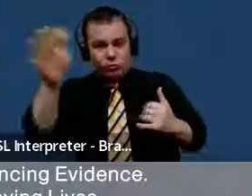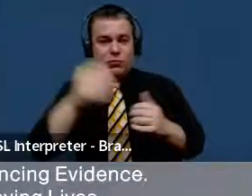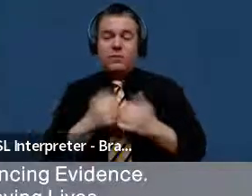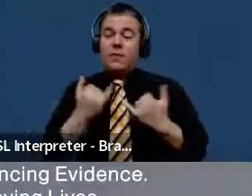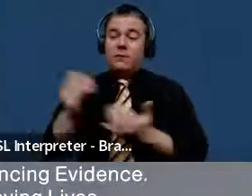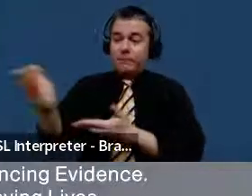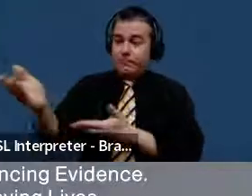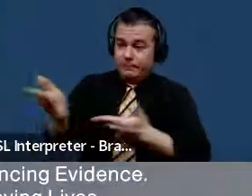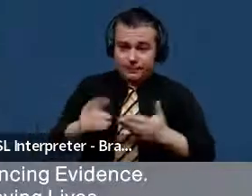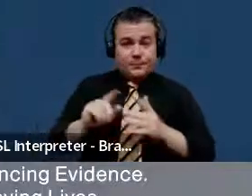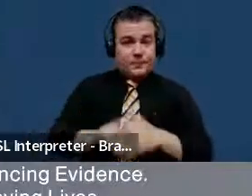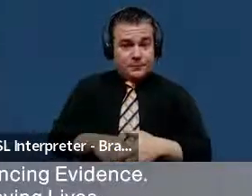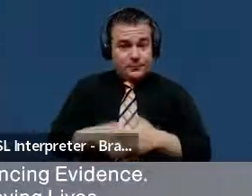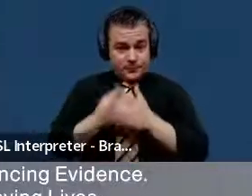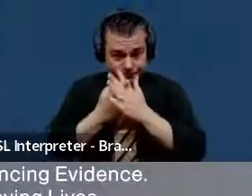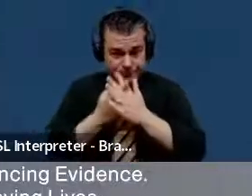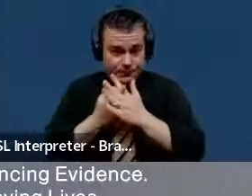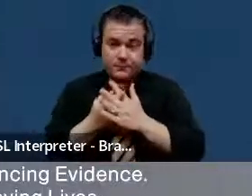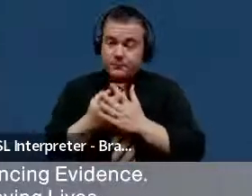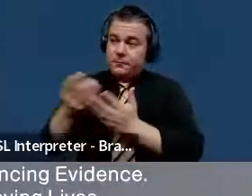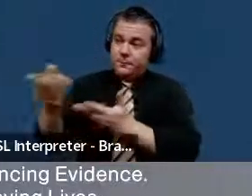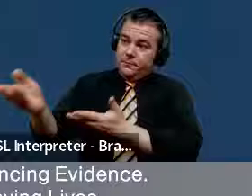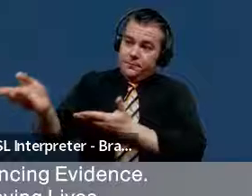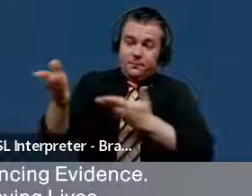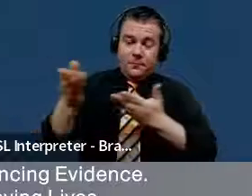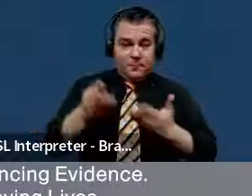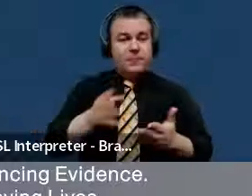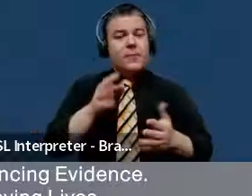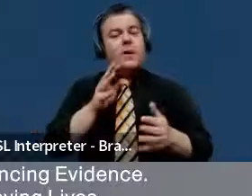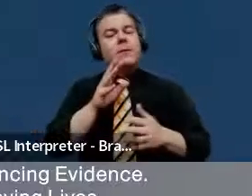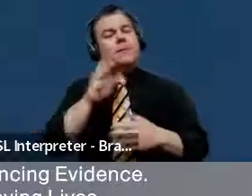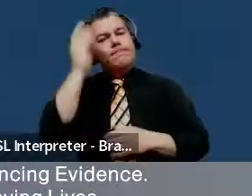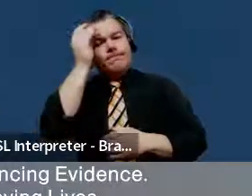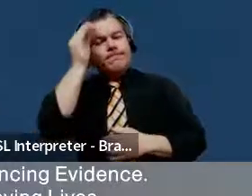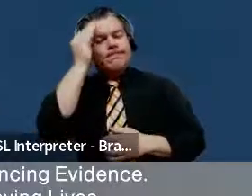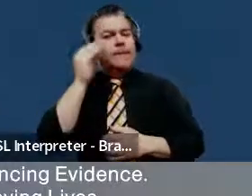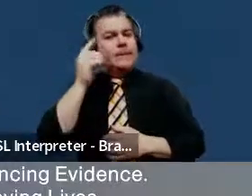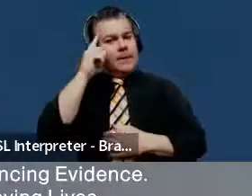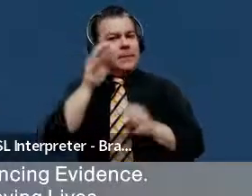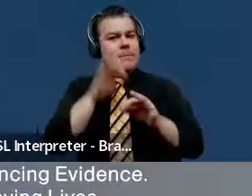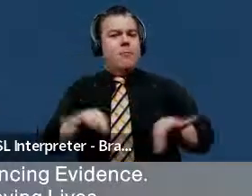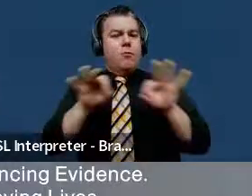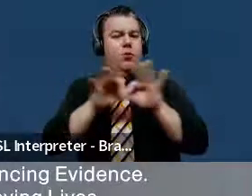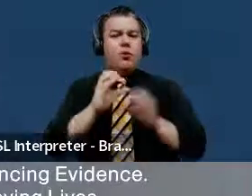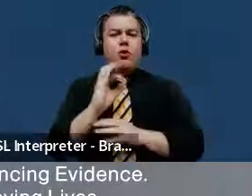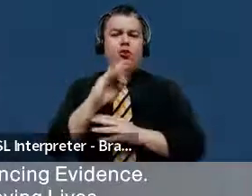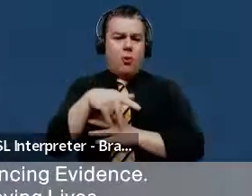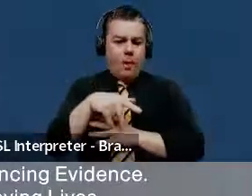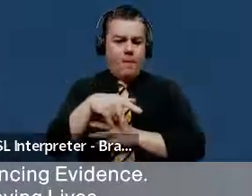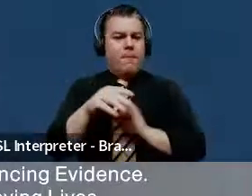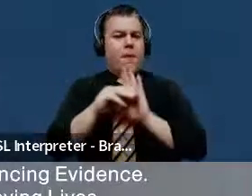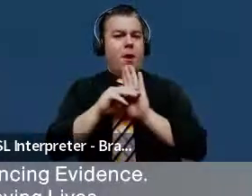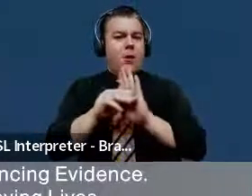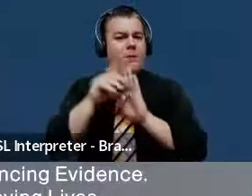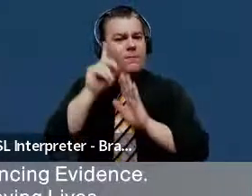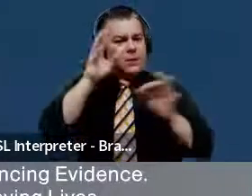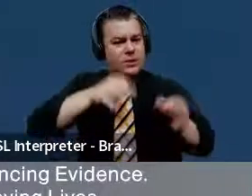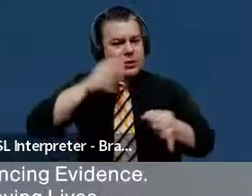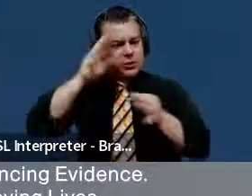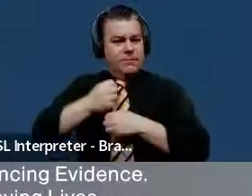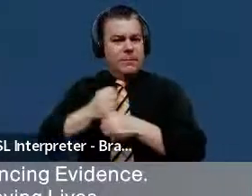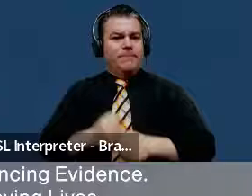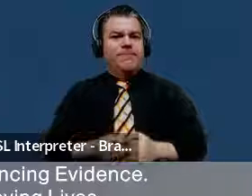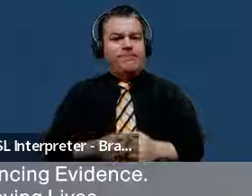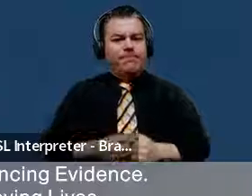to start the webinar with some reflections on the importance of crop modeling for decision making.